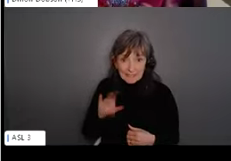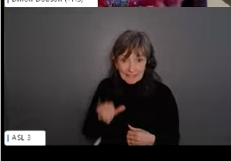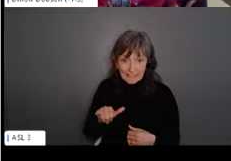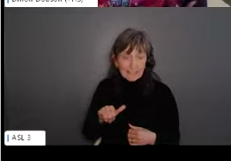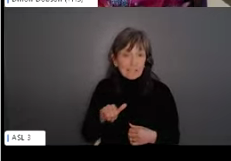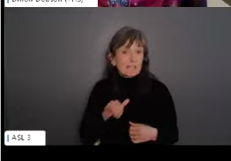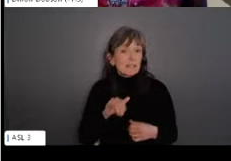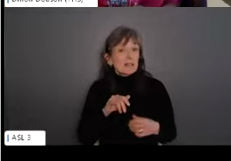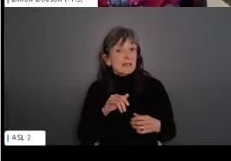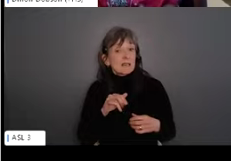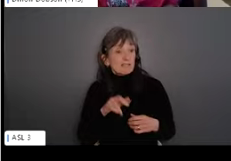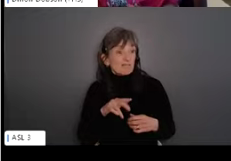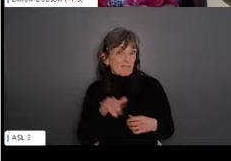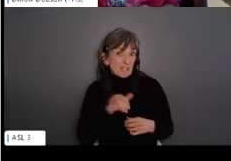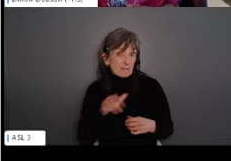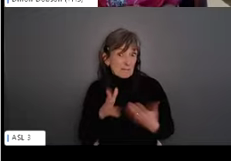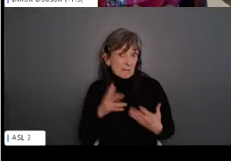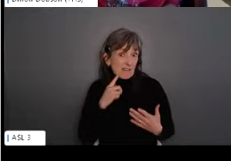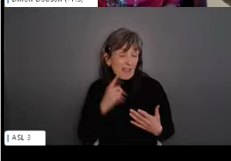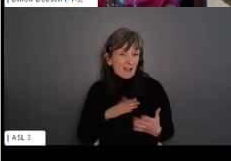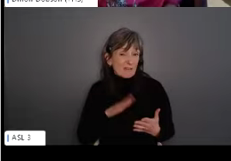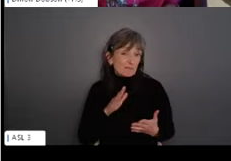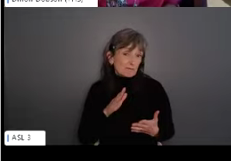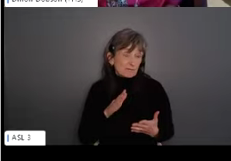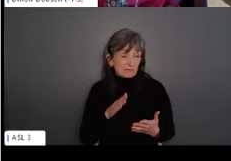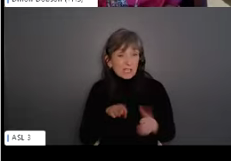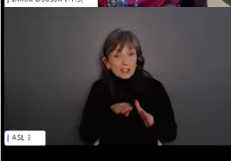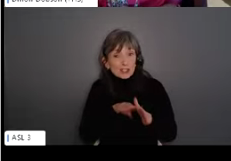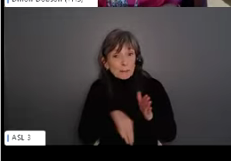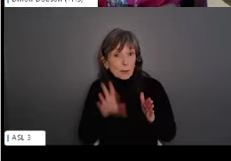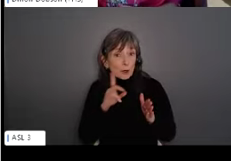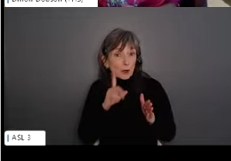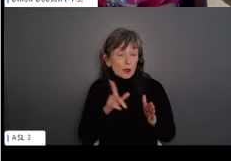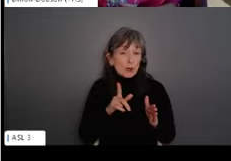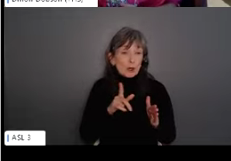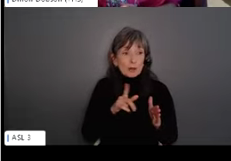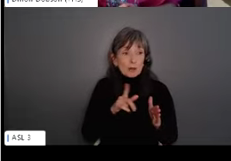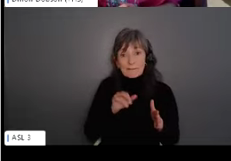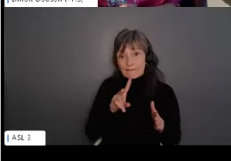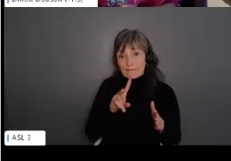low-cost subsidized veterinary care that is accessible and affordable.